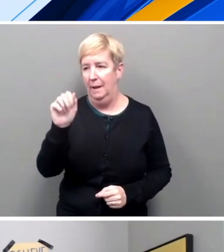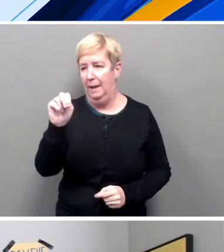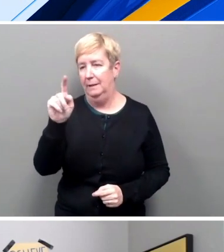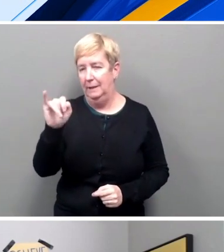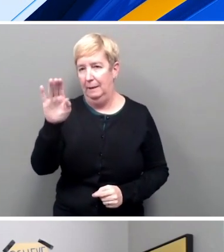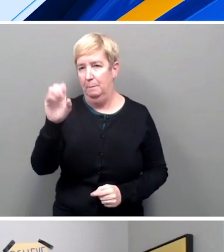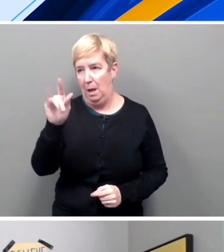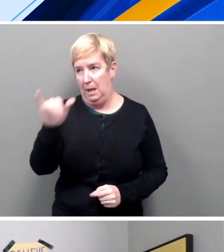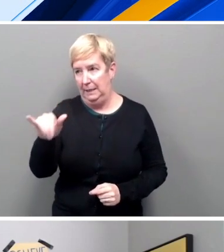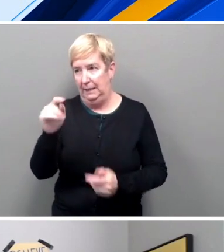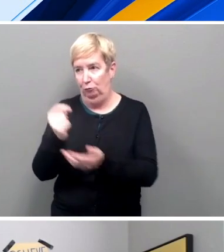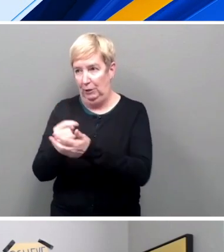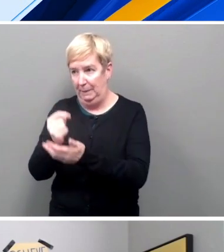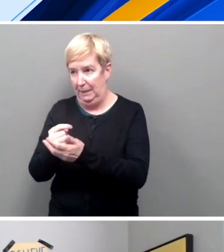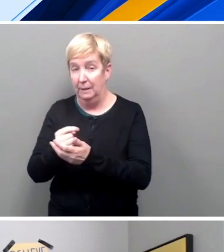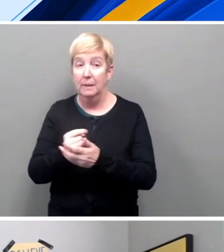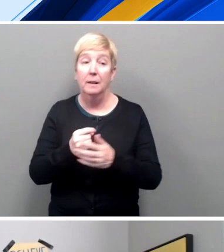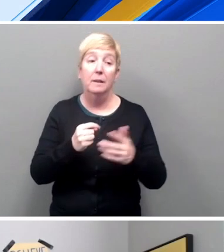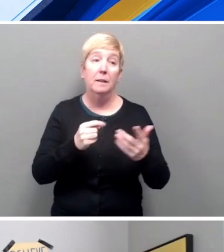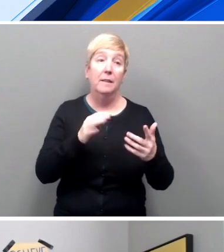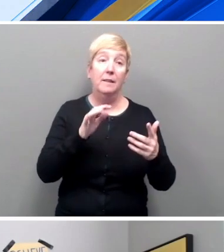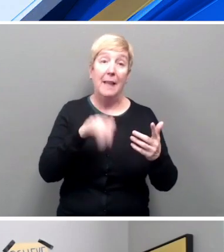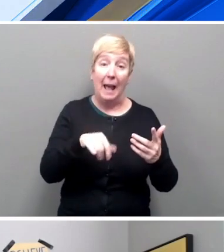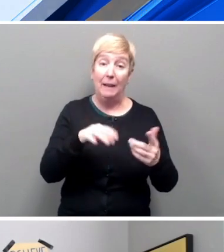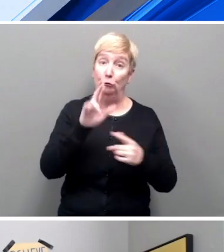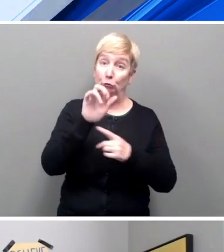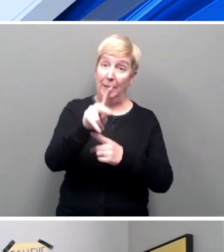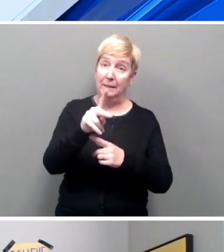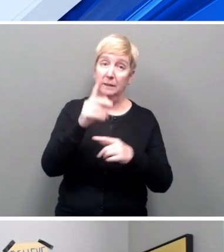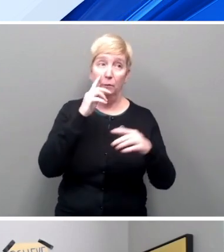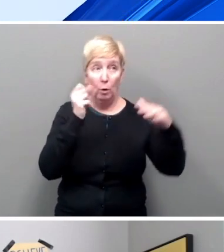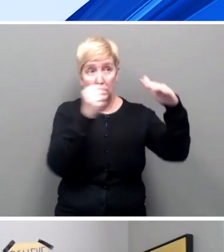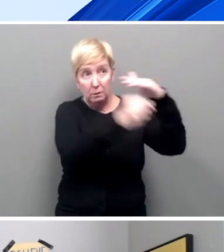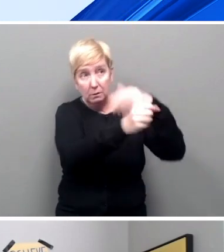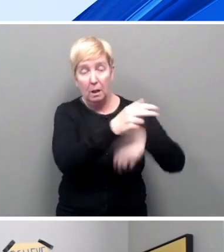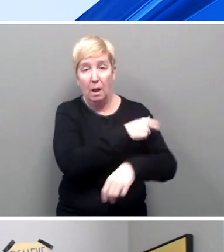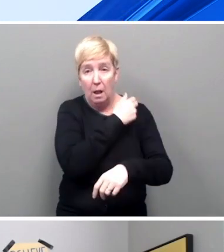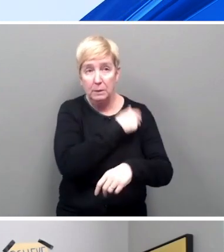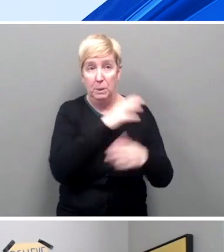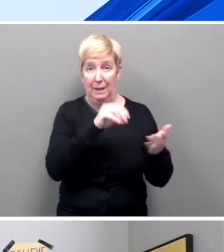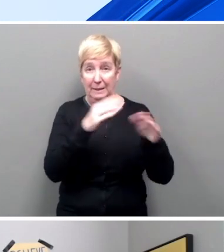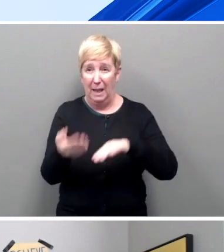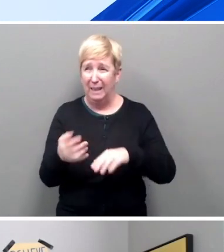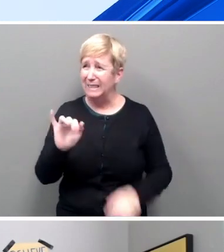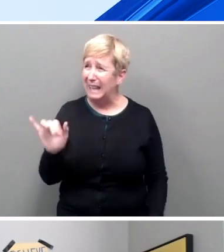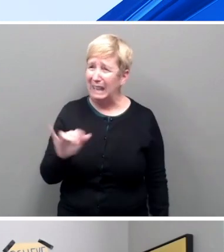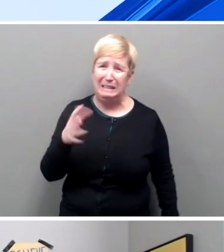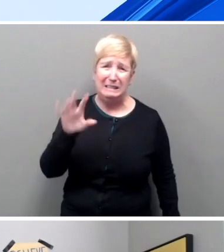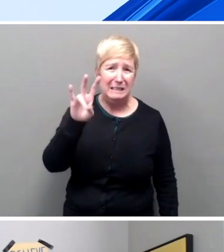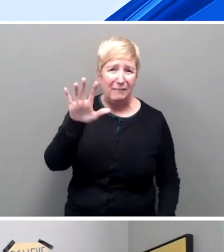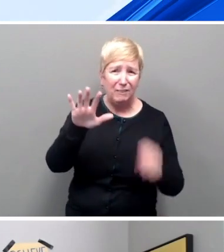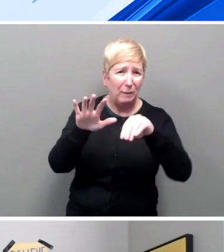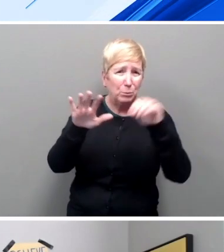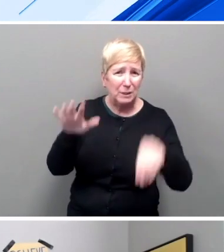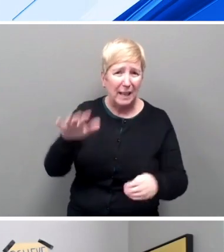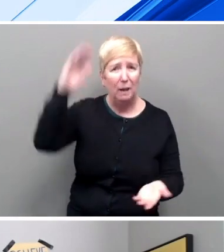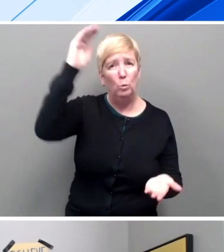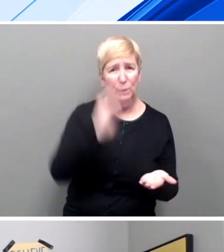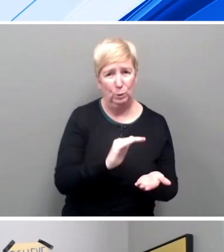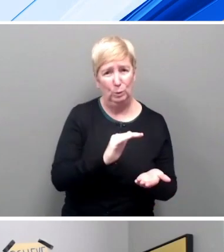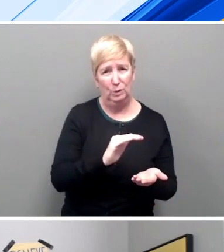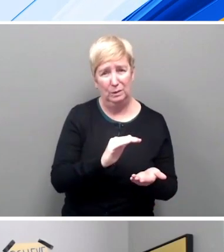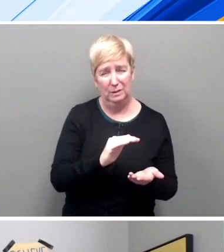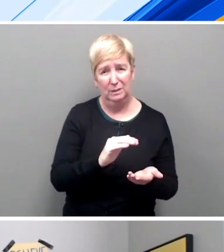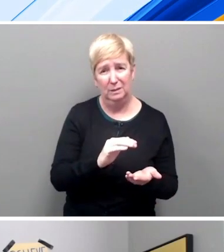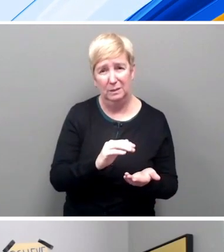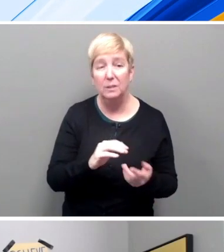hospitalization and death are dramatically lower, 75% lower. So I think pre-hospital treatments